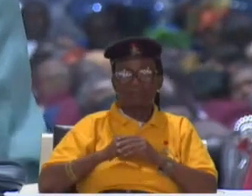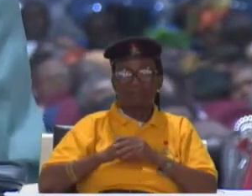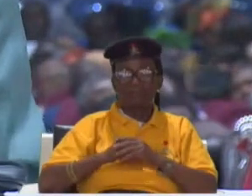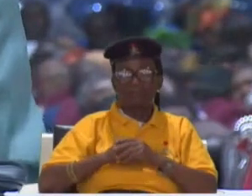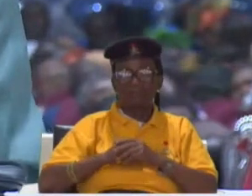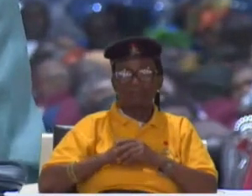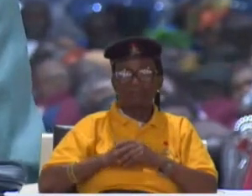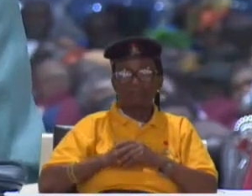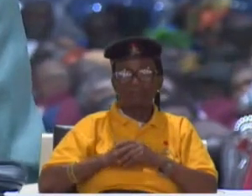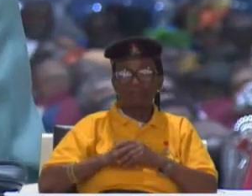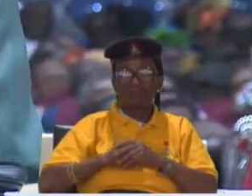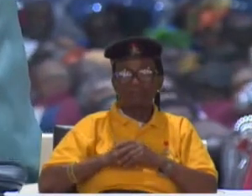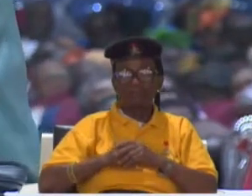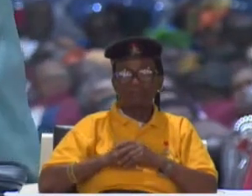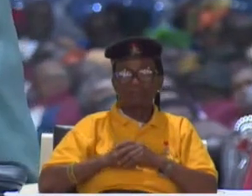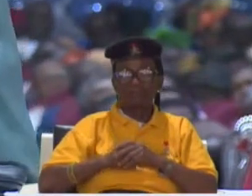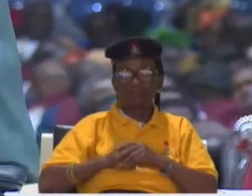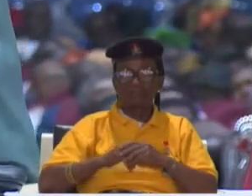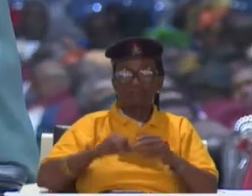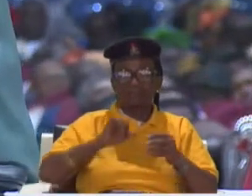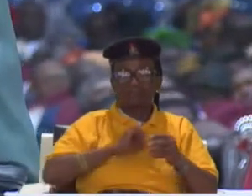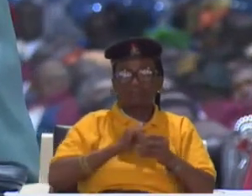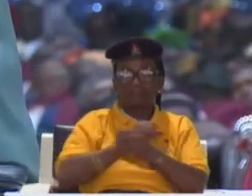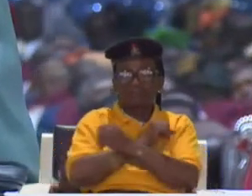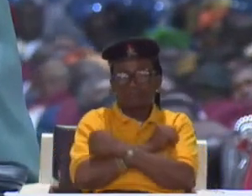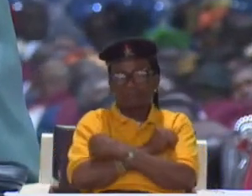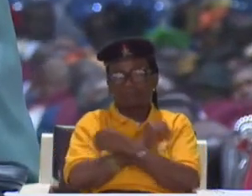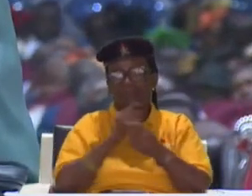I love to teach.